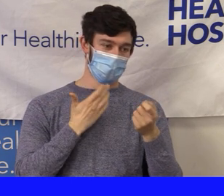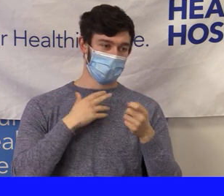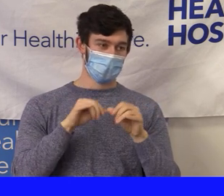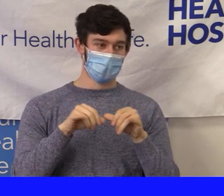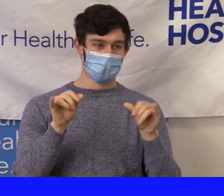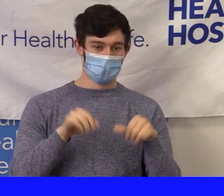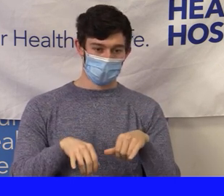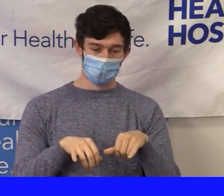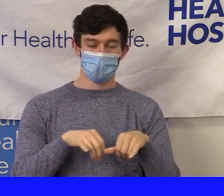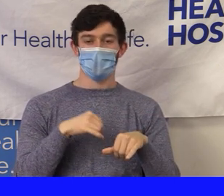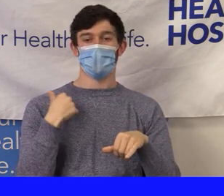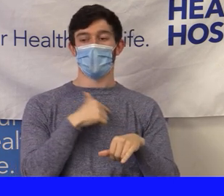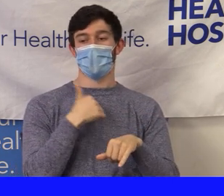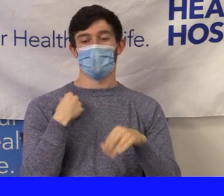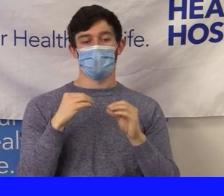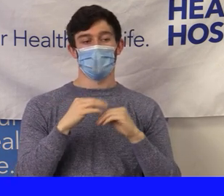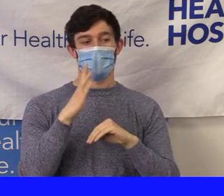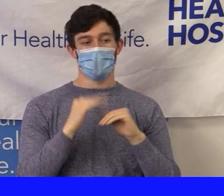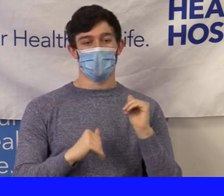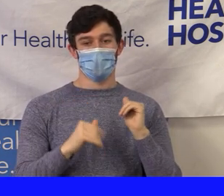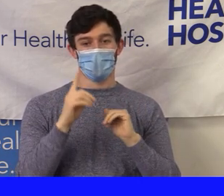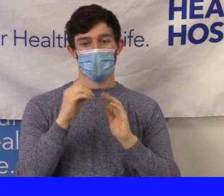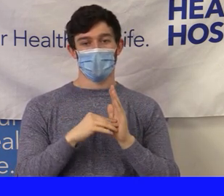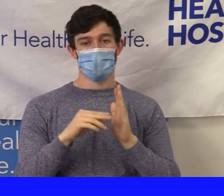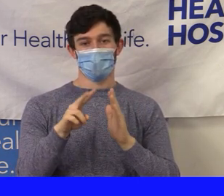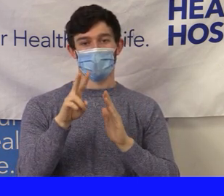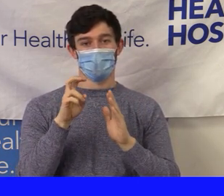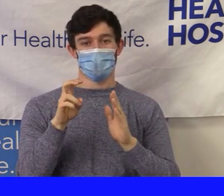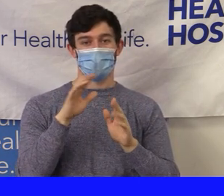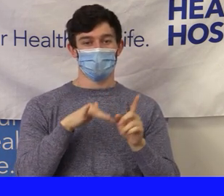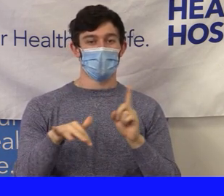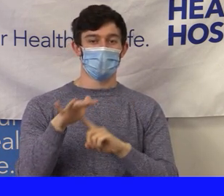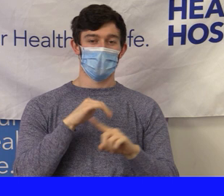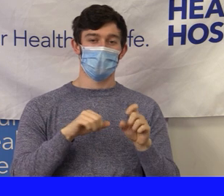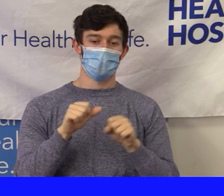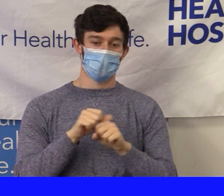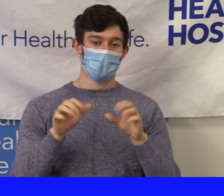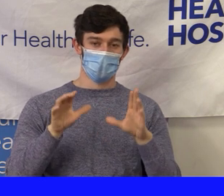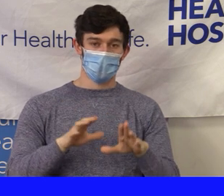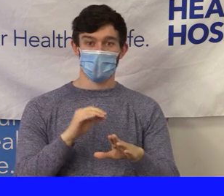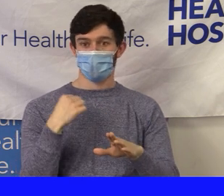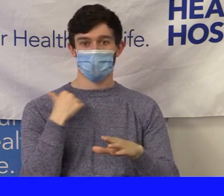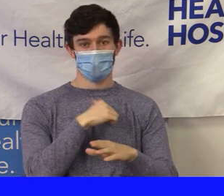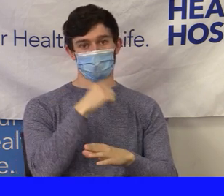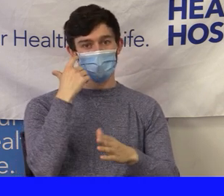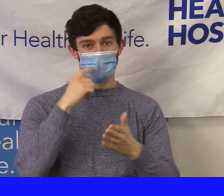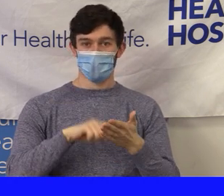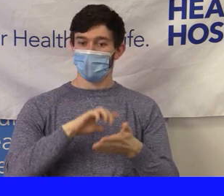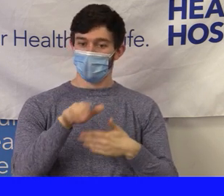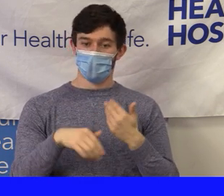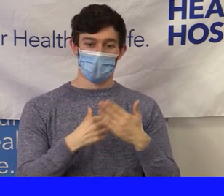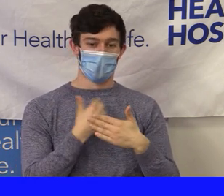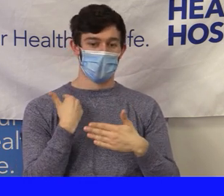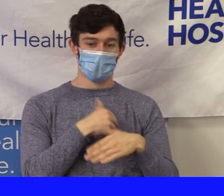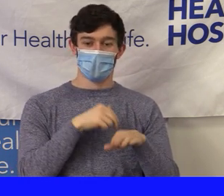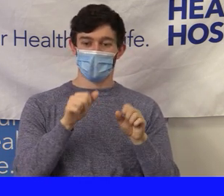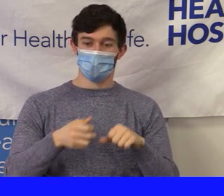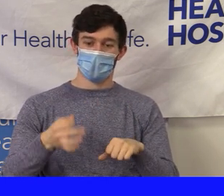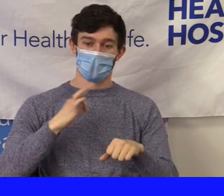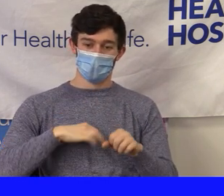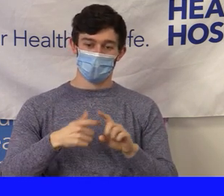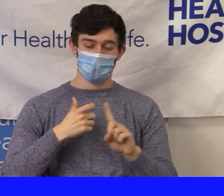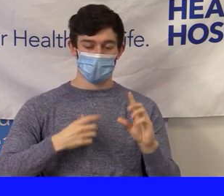system, as we have more than 1,200 environmental workers, and we recognize that all of us would benefit from a